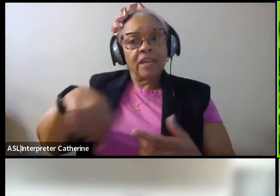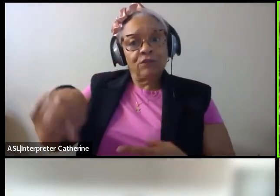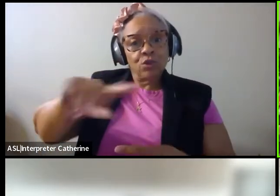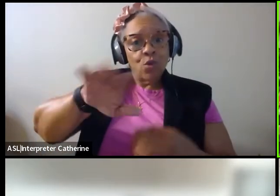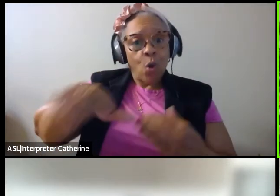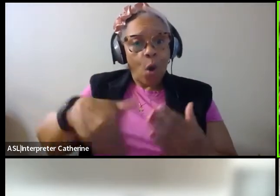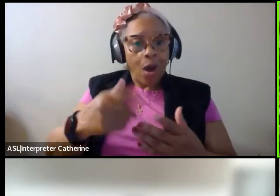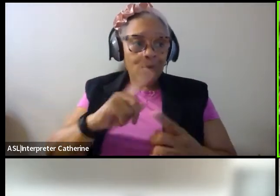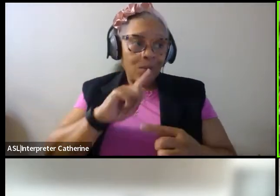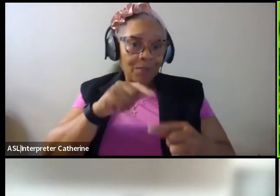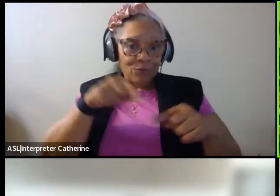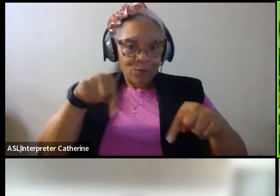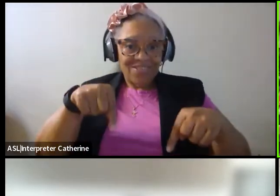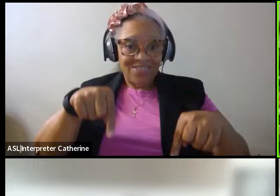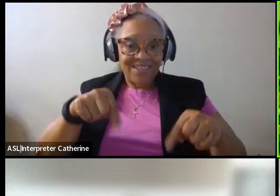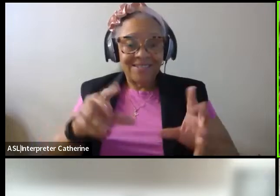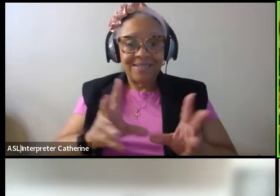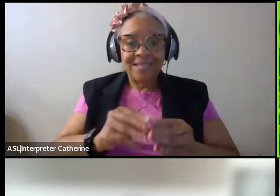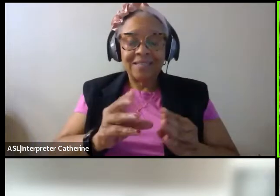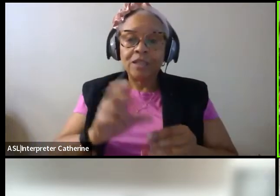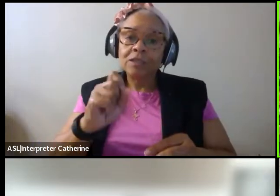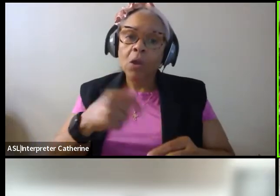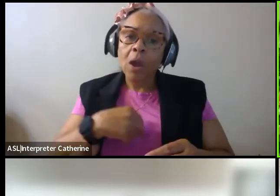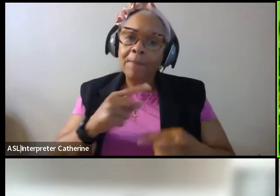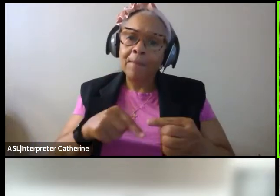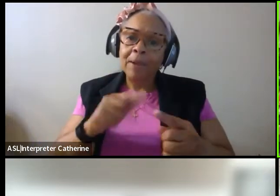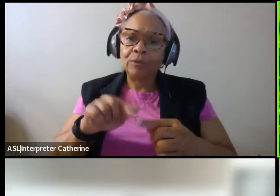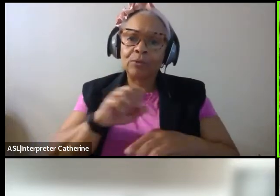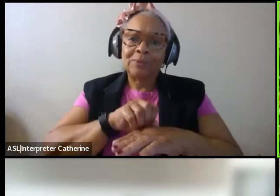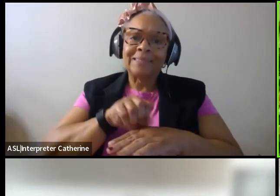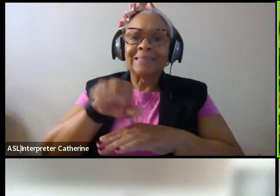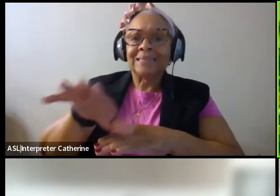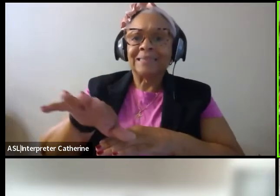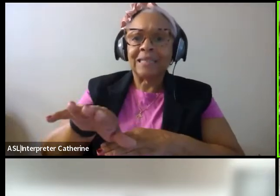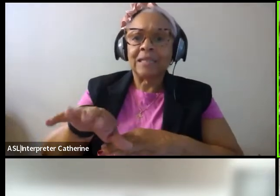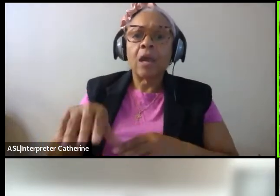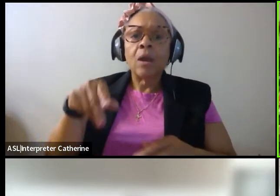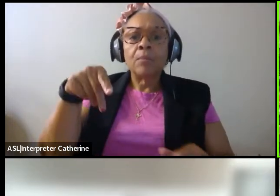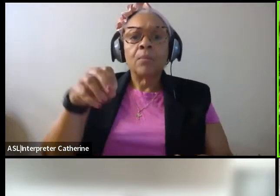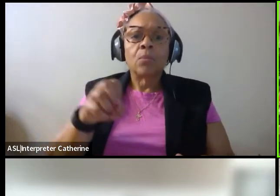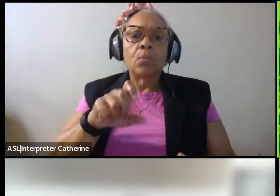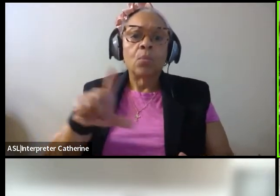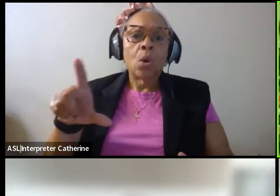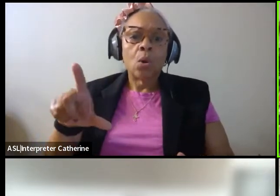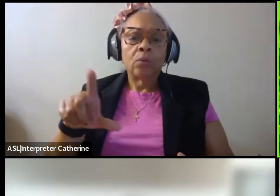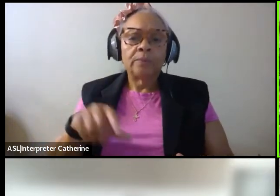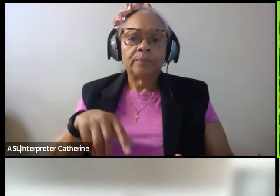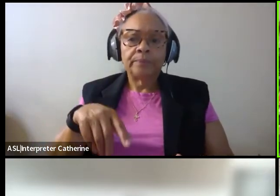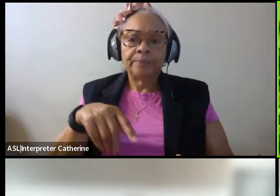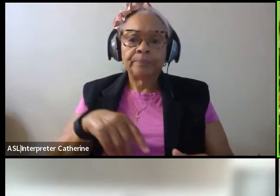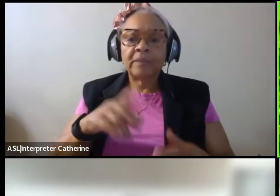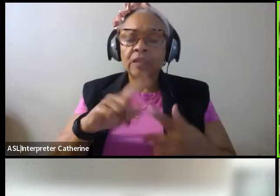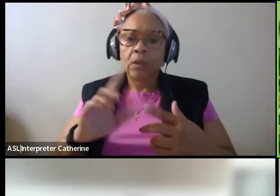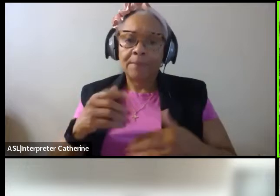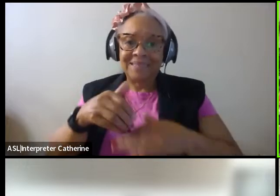be for this session. So I'm about to send a poll. So I'm sending a link.